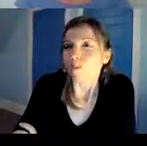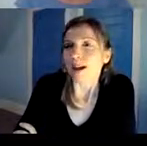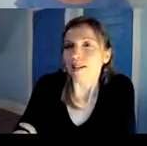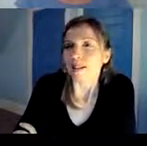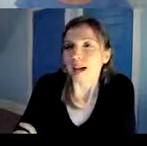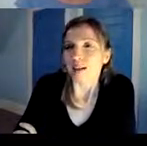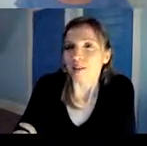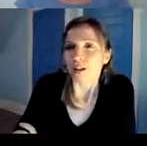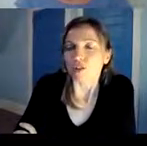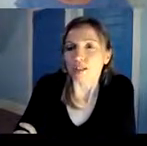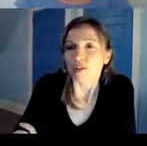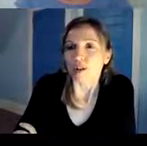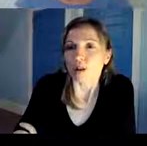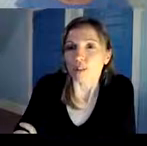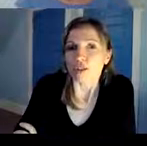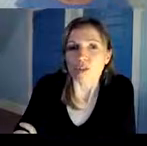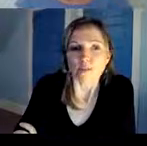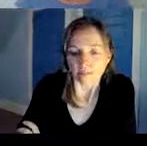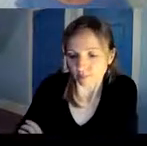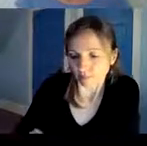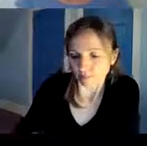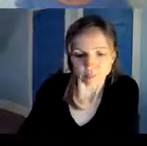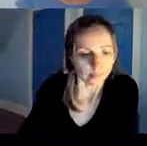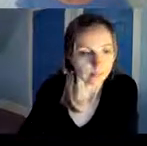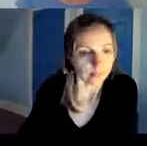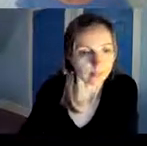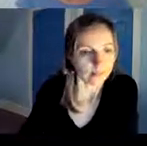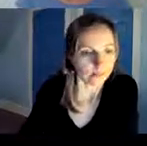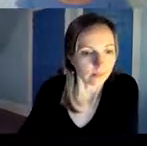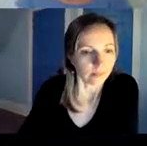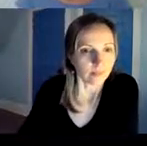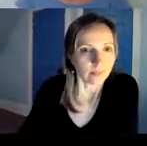what impact it's going to have on dog-strangling vine populations.